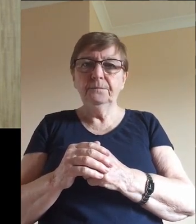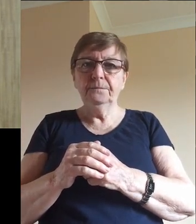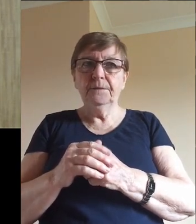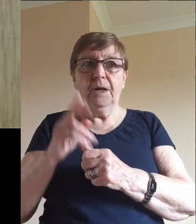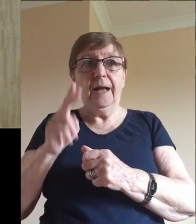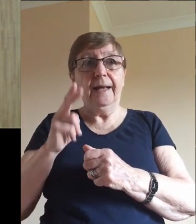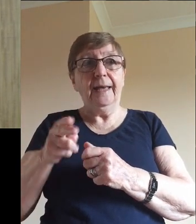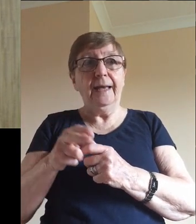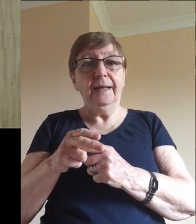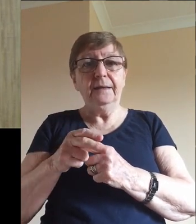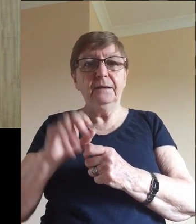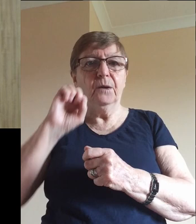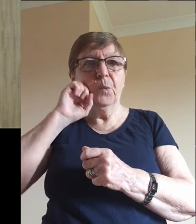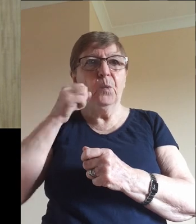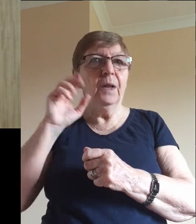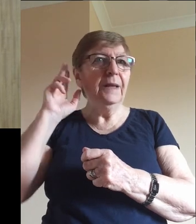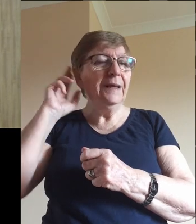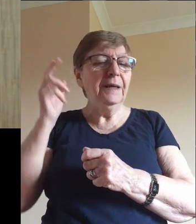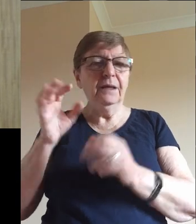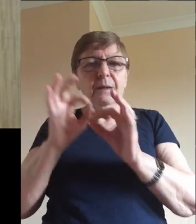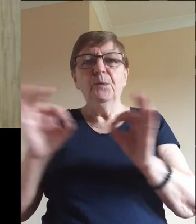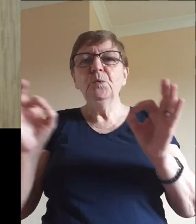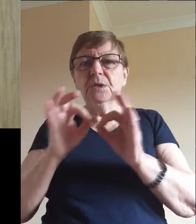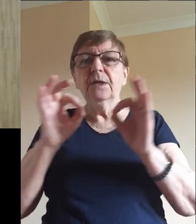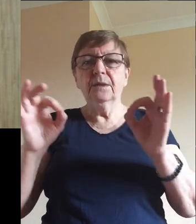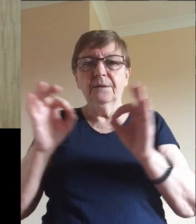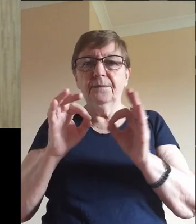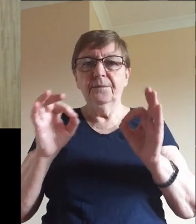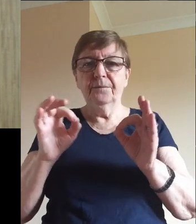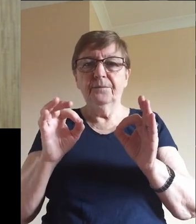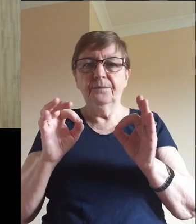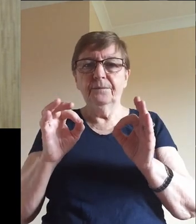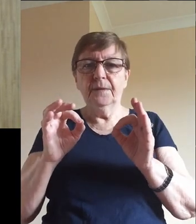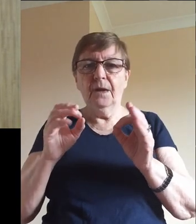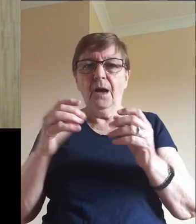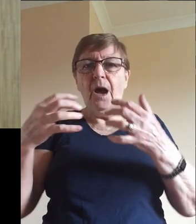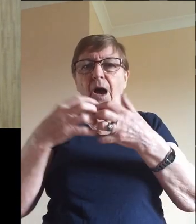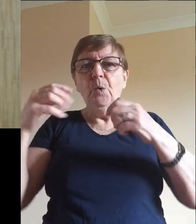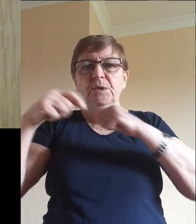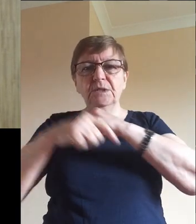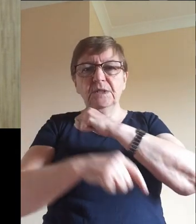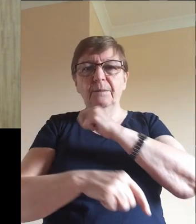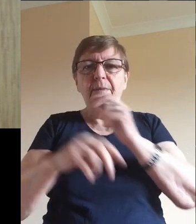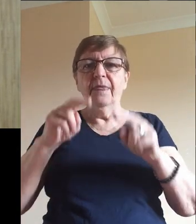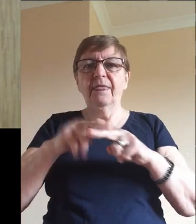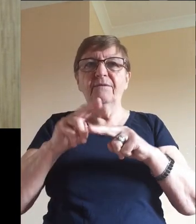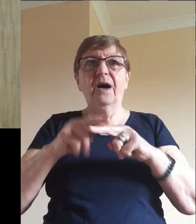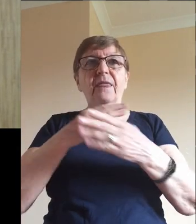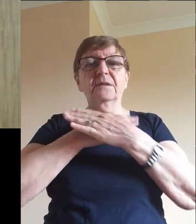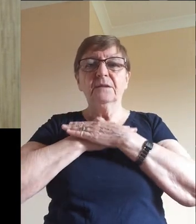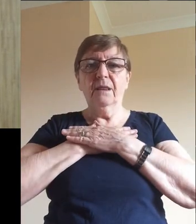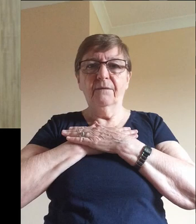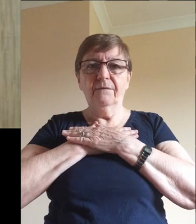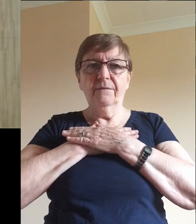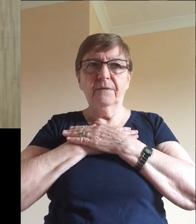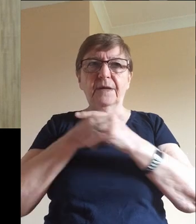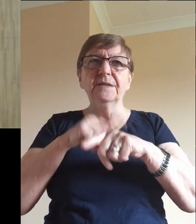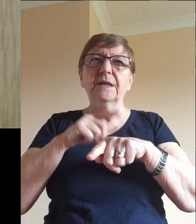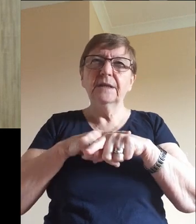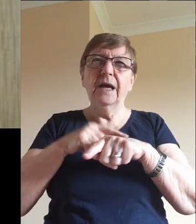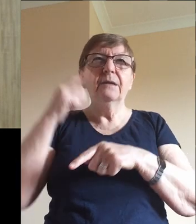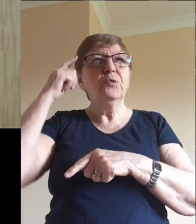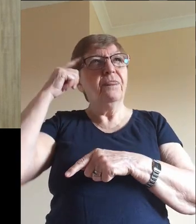Well, again, we're going to hear a verse played of how deep the Father's love. And again, it's a time for us to reflect and to